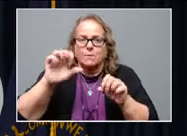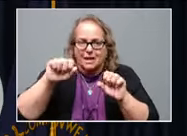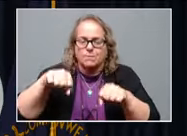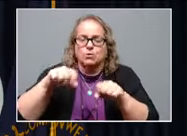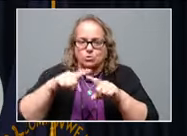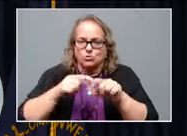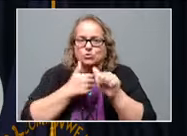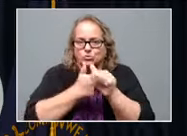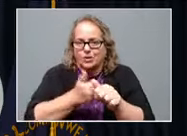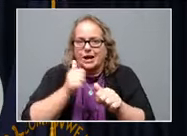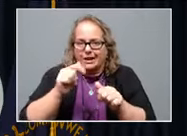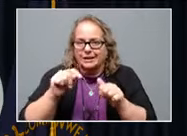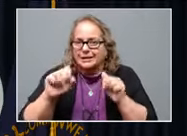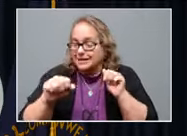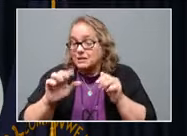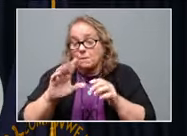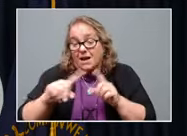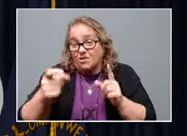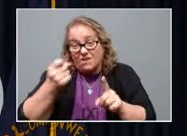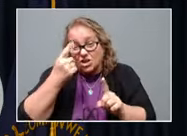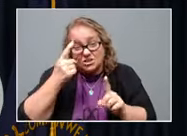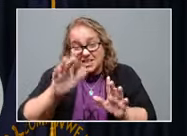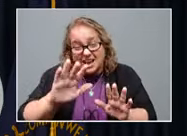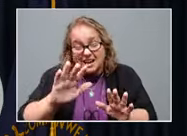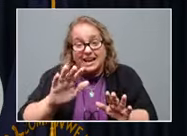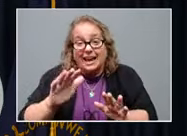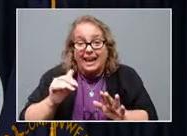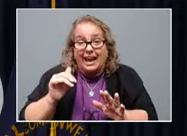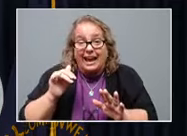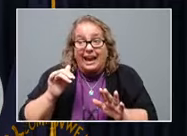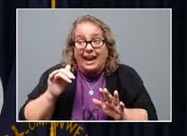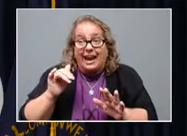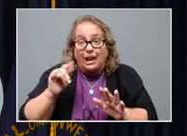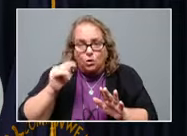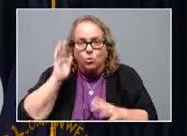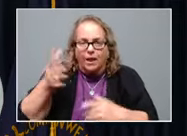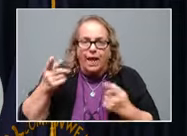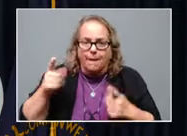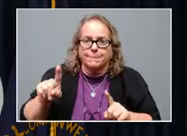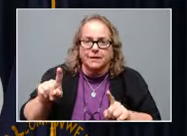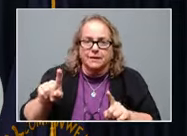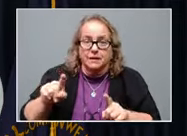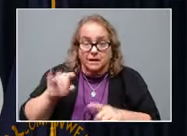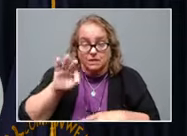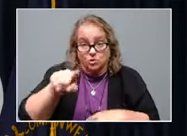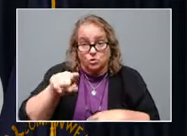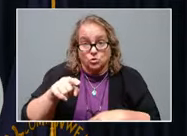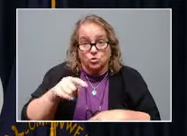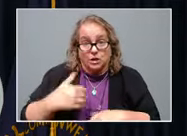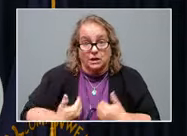happen. I mean, if you're living in the Moorhead area and they are absolutely full of COVID patients, unless you can find a way